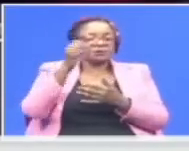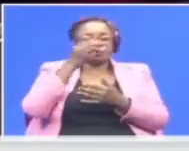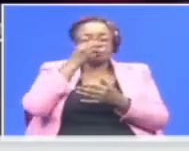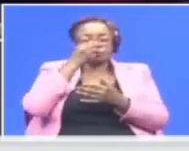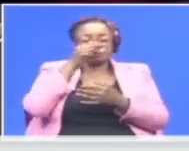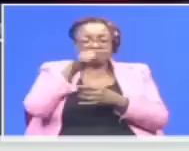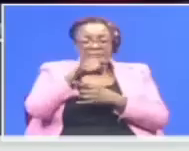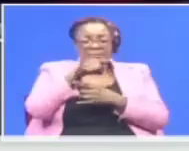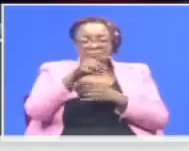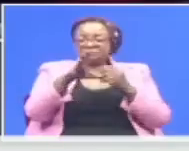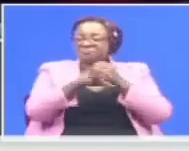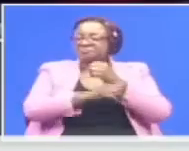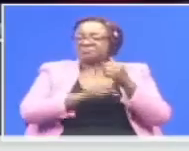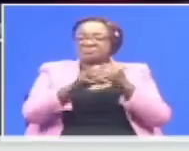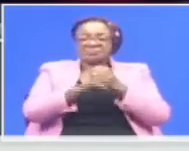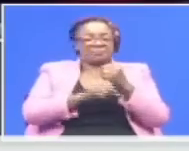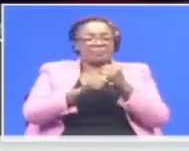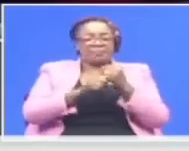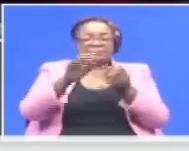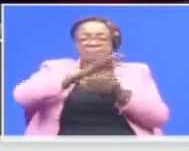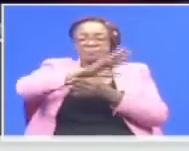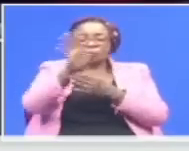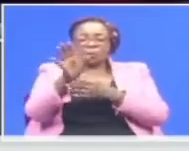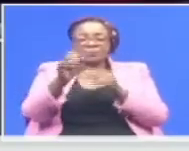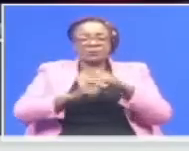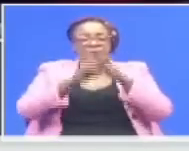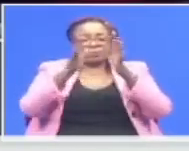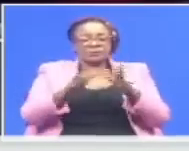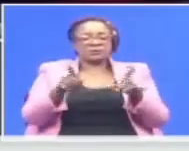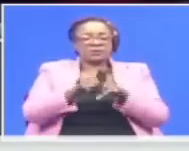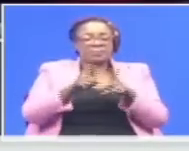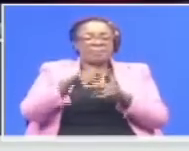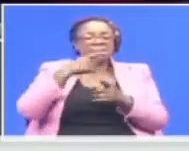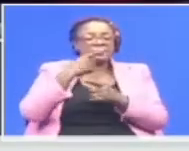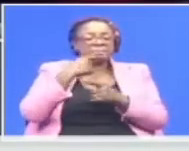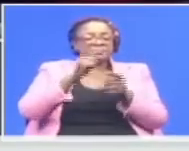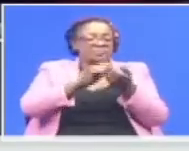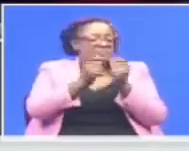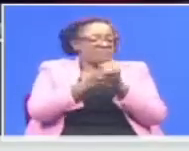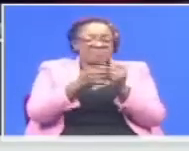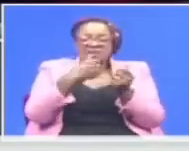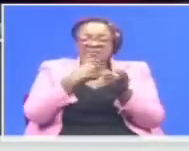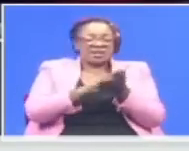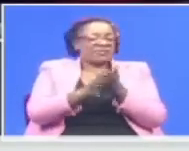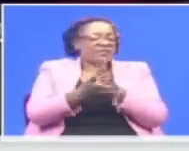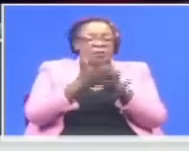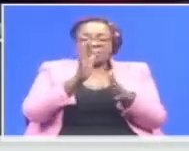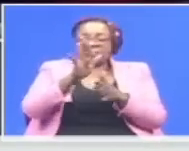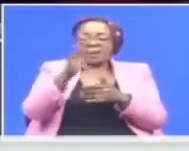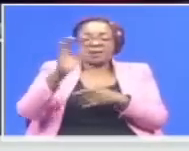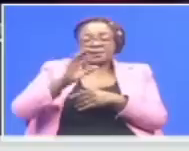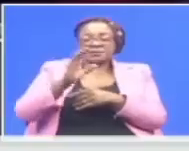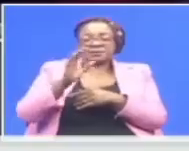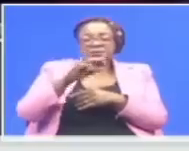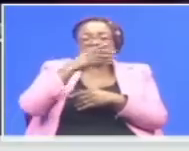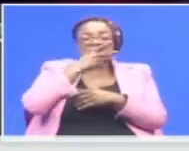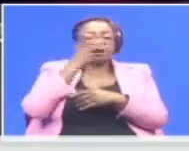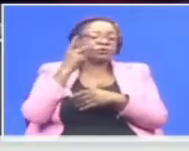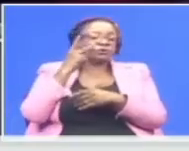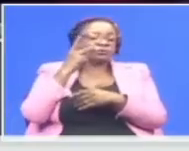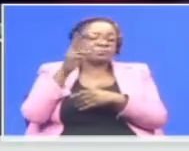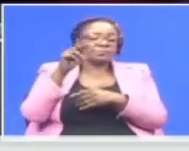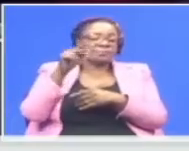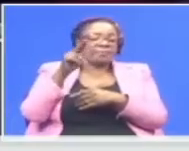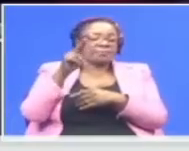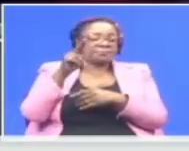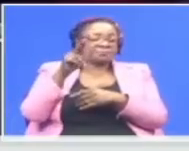a betrayal. Wiper supporters, on the other hand, claim that the change has no bearing on their candidate, Kalonzo Musyoka. NTV's